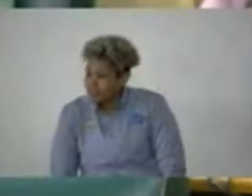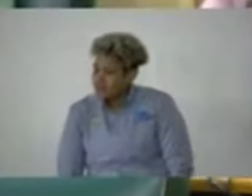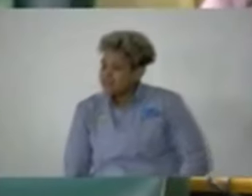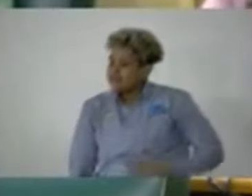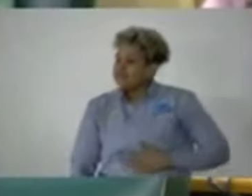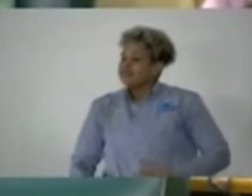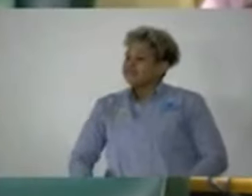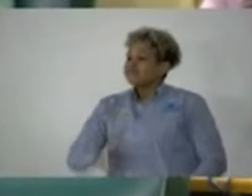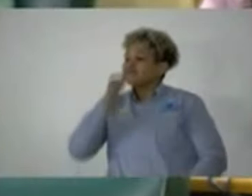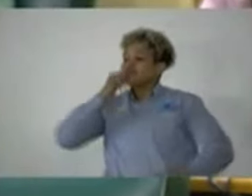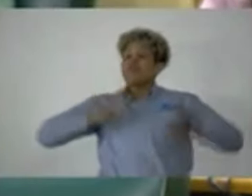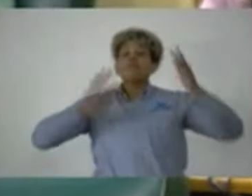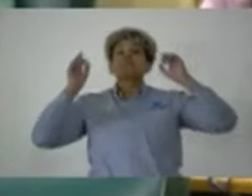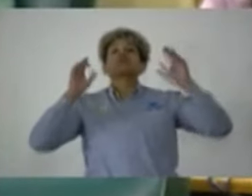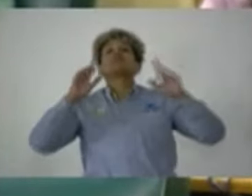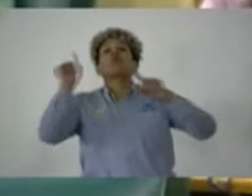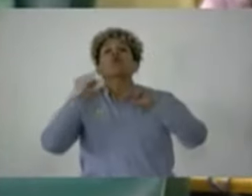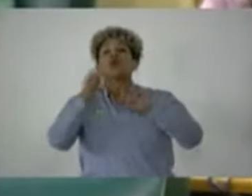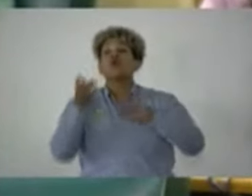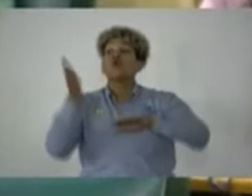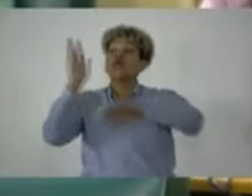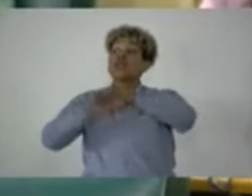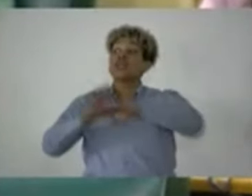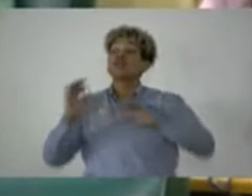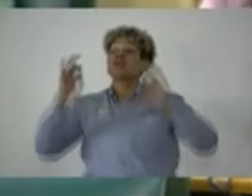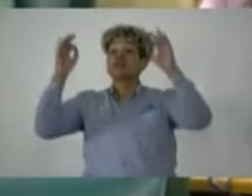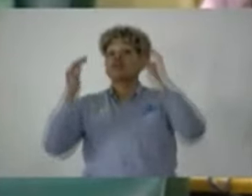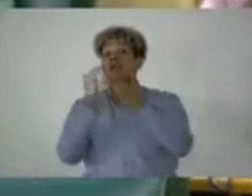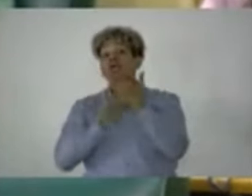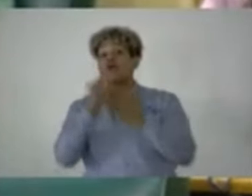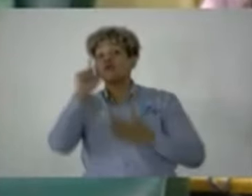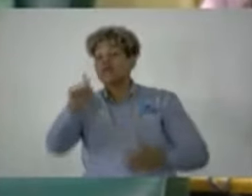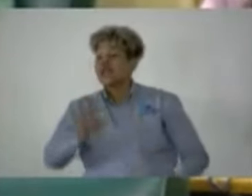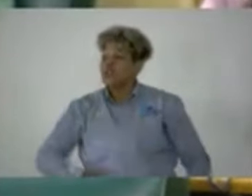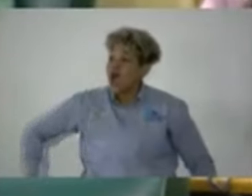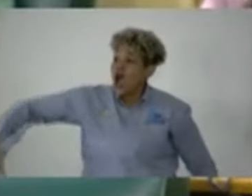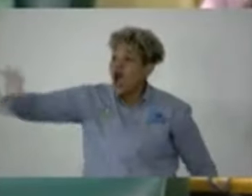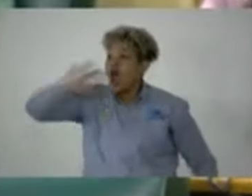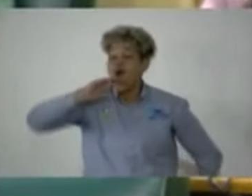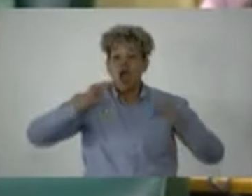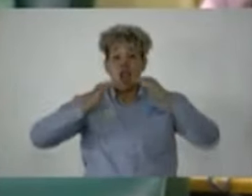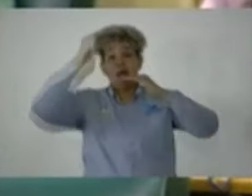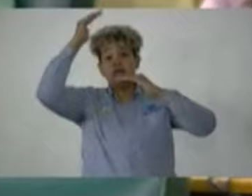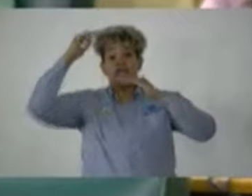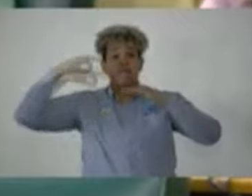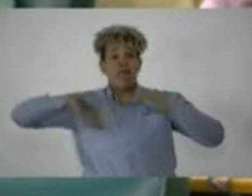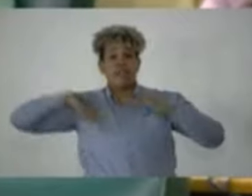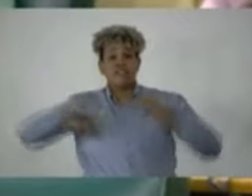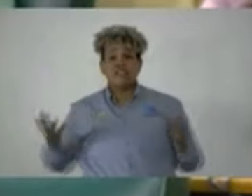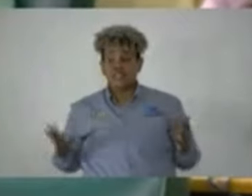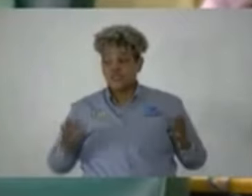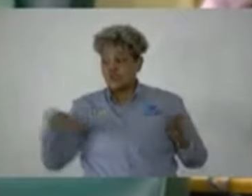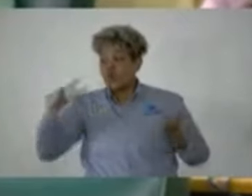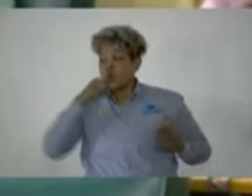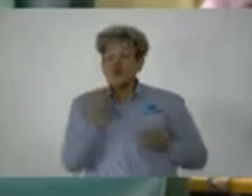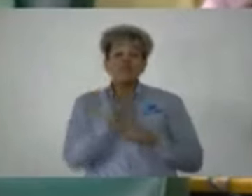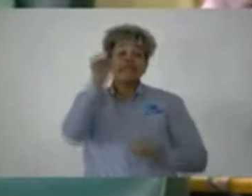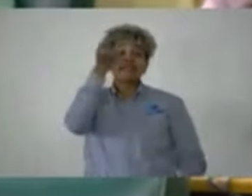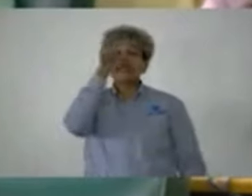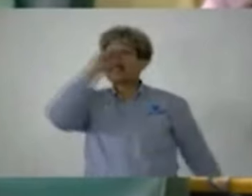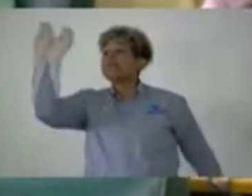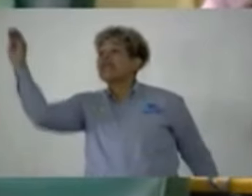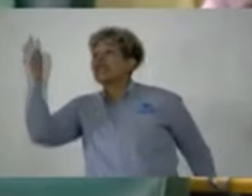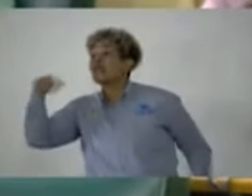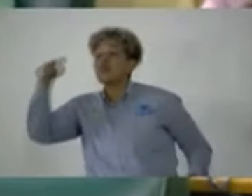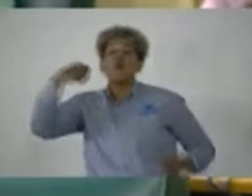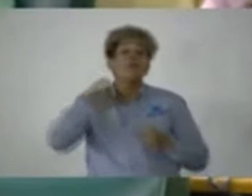$1.5 to $1.7 million. When you increase income tax threshold, everyone above the threshold benefits. Those making 10 million,